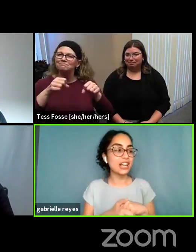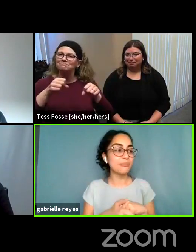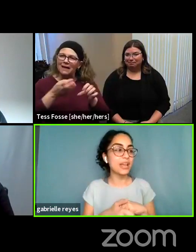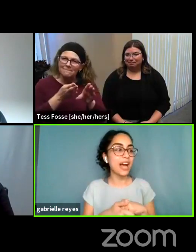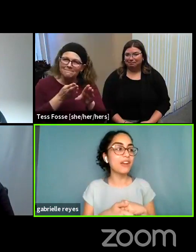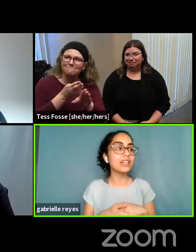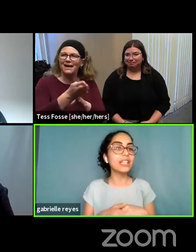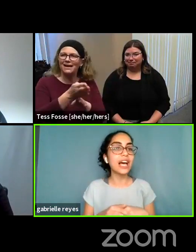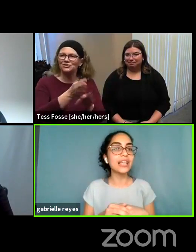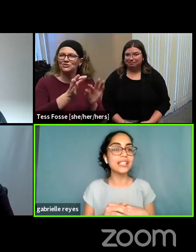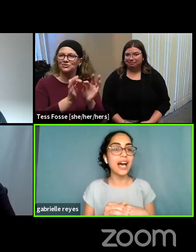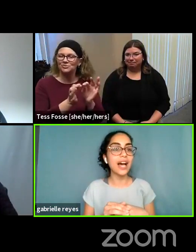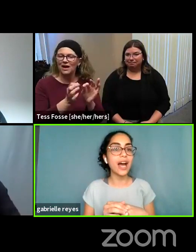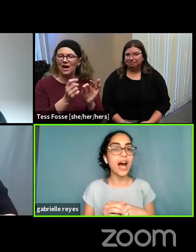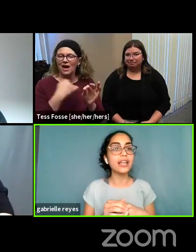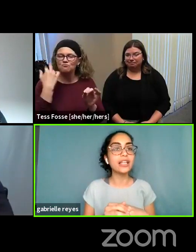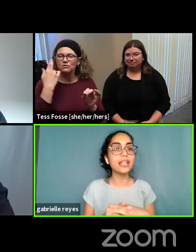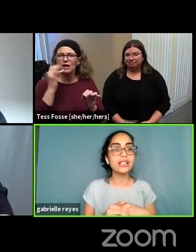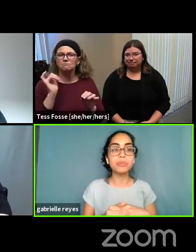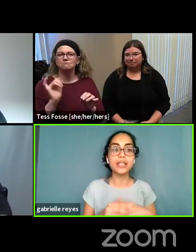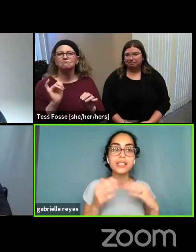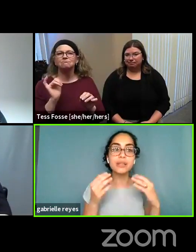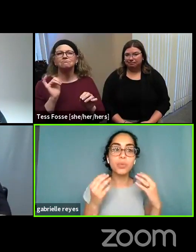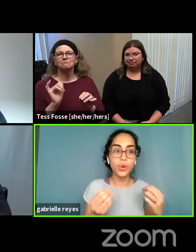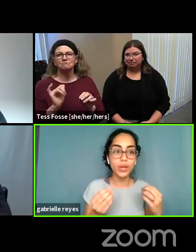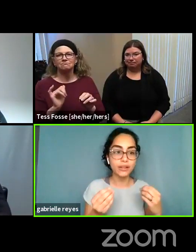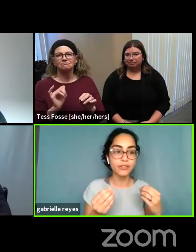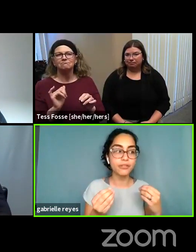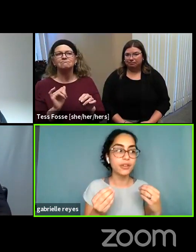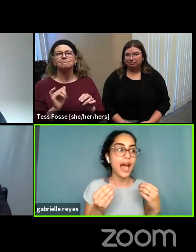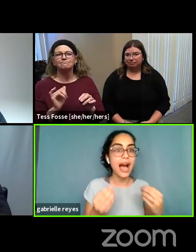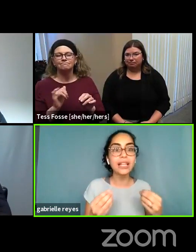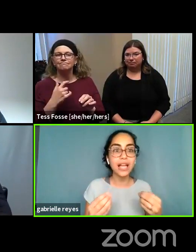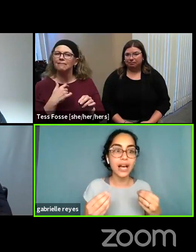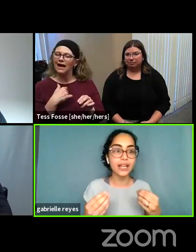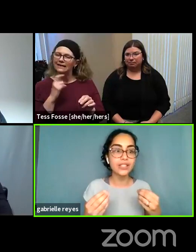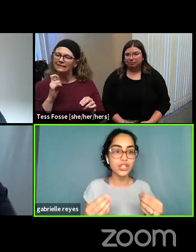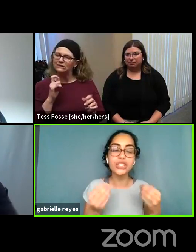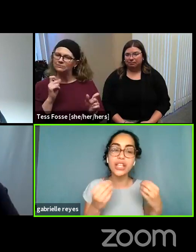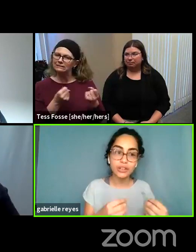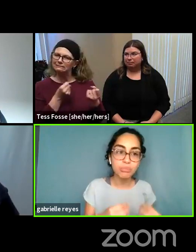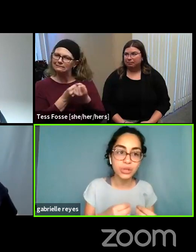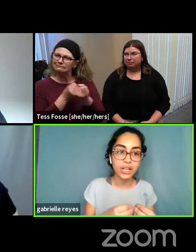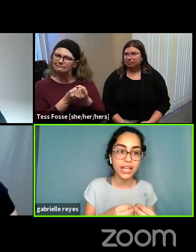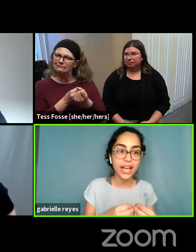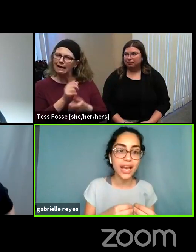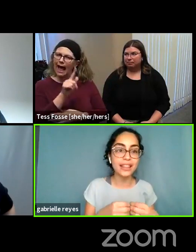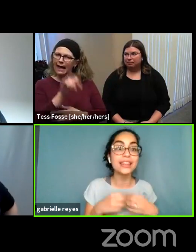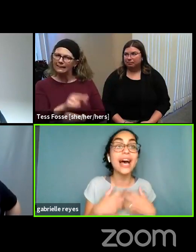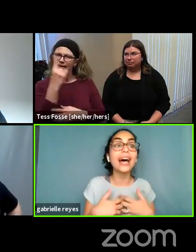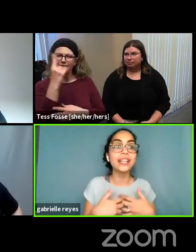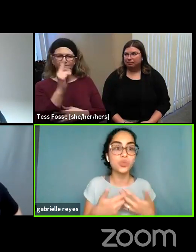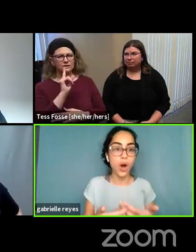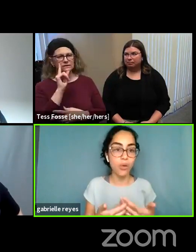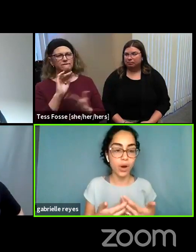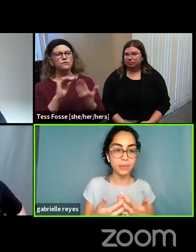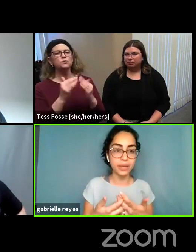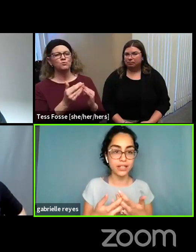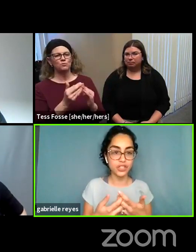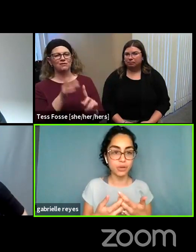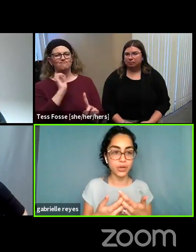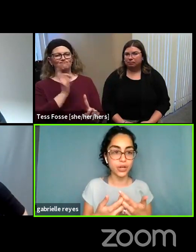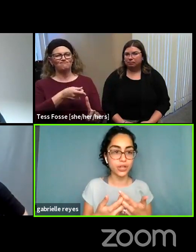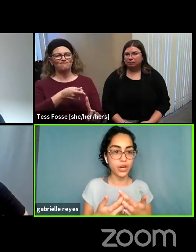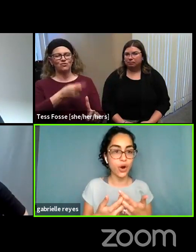major, I realized that I needed to be a supportive ally to the deaf community. And that is why I wanted to